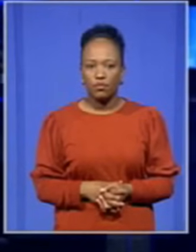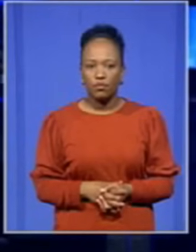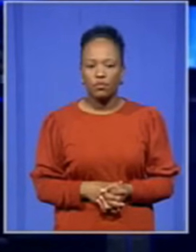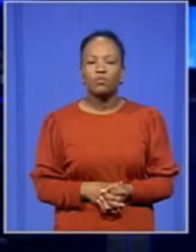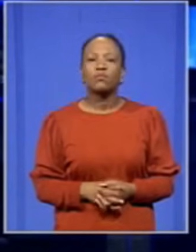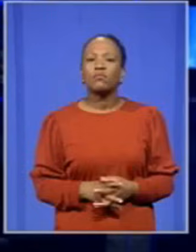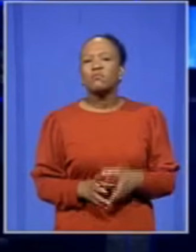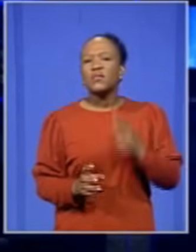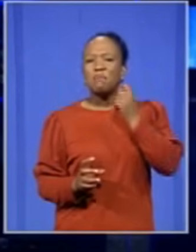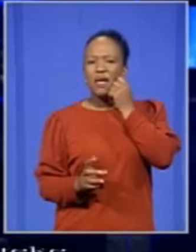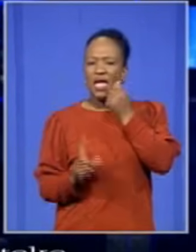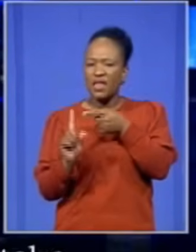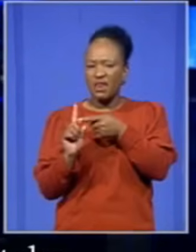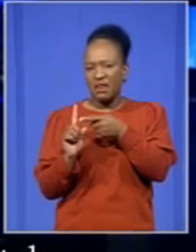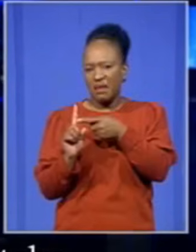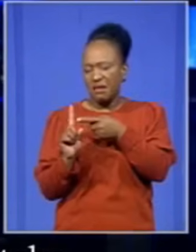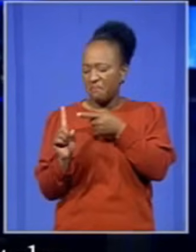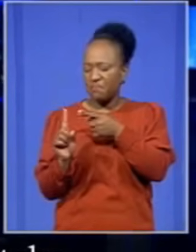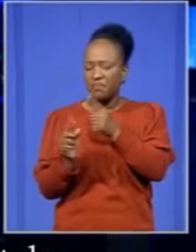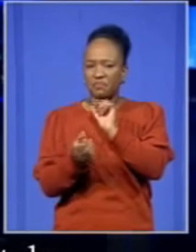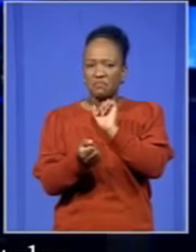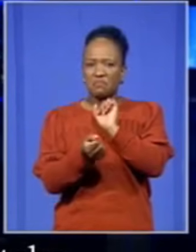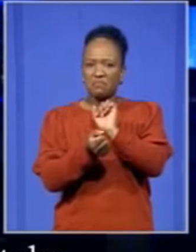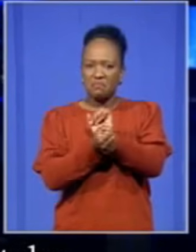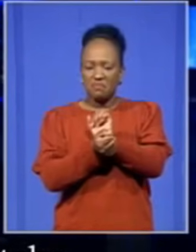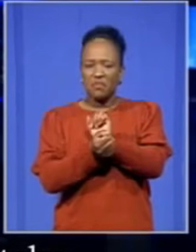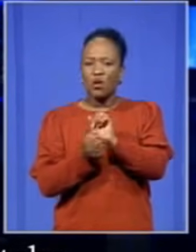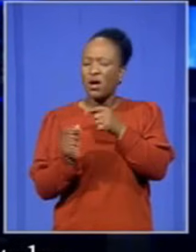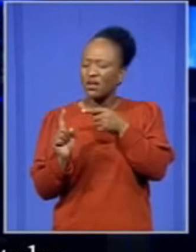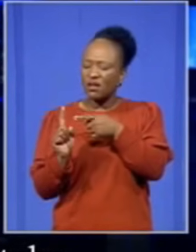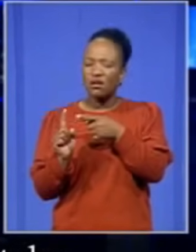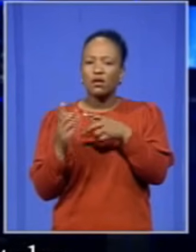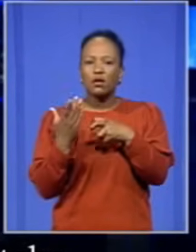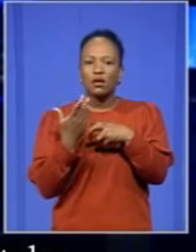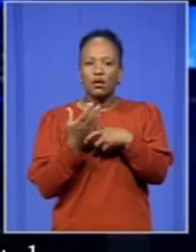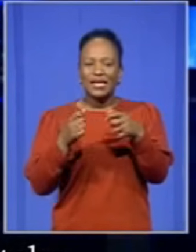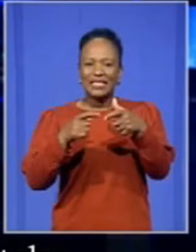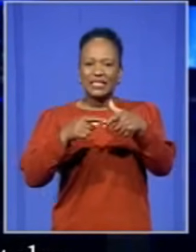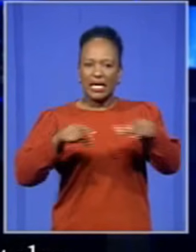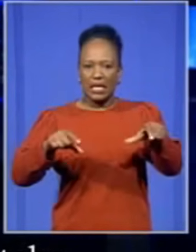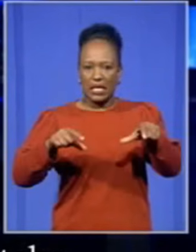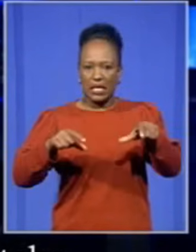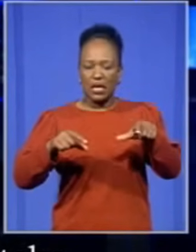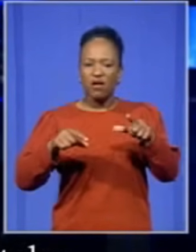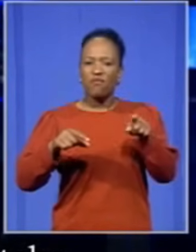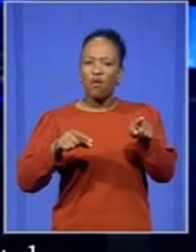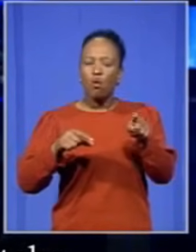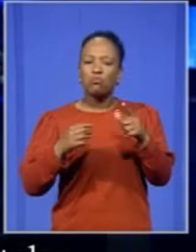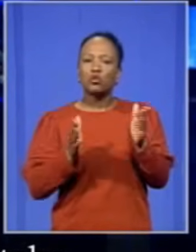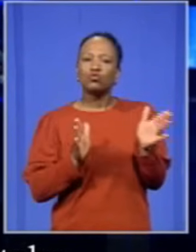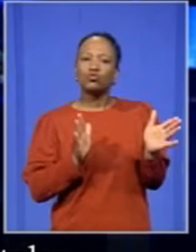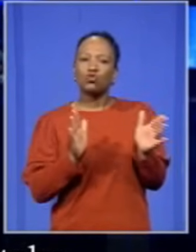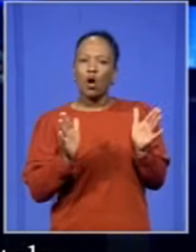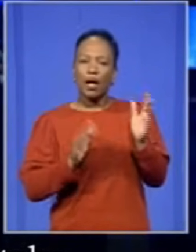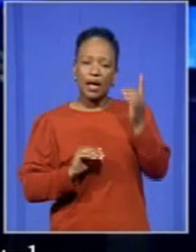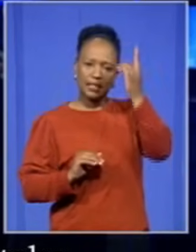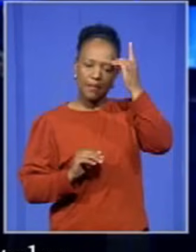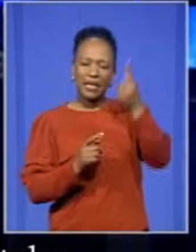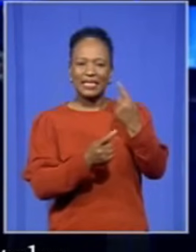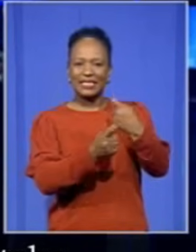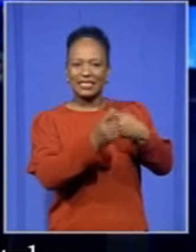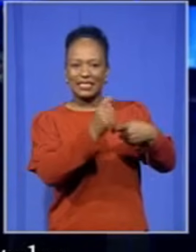Monna mongwe o tshwerwe ka ntlha ya go rekisa ditekete tsa motshameko wa makgaolakgang a sejana sa Nedbank kwa Durban. Ditekete